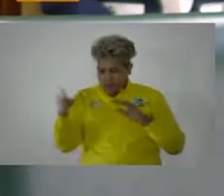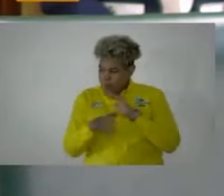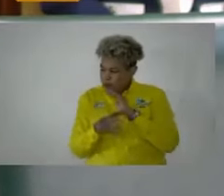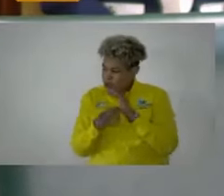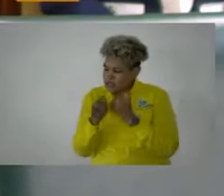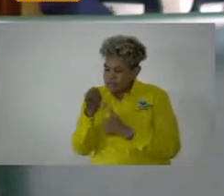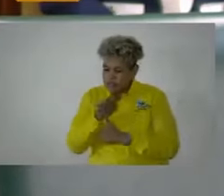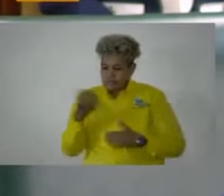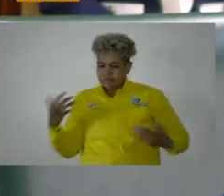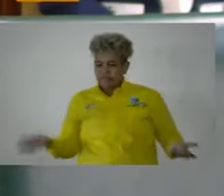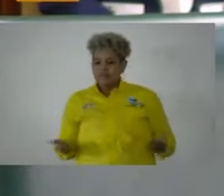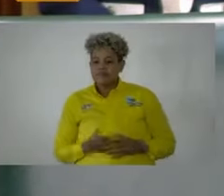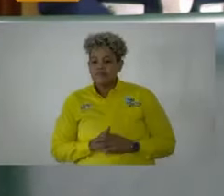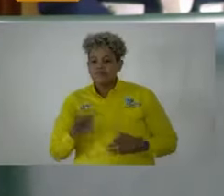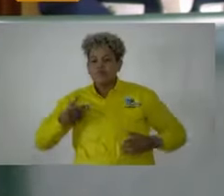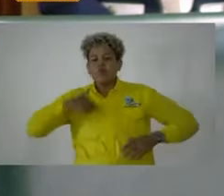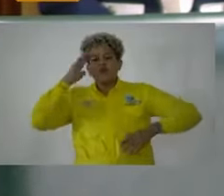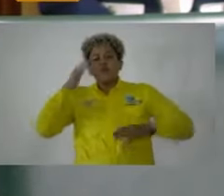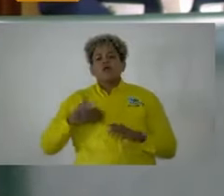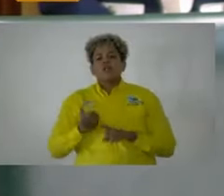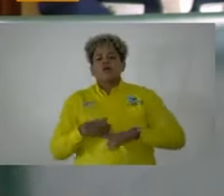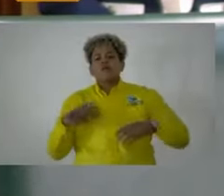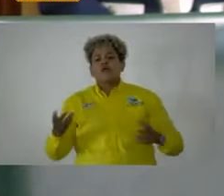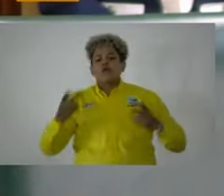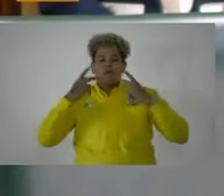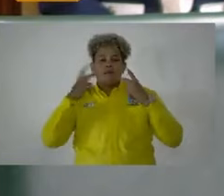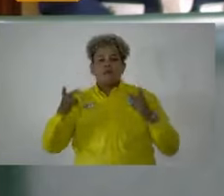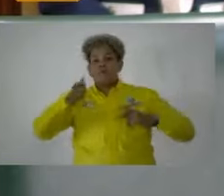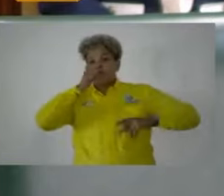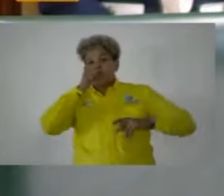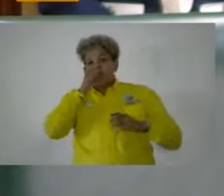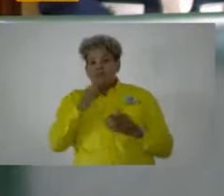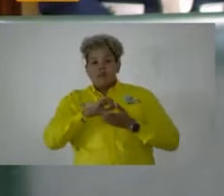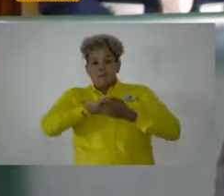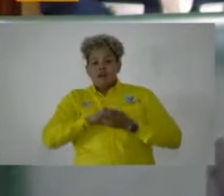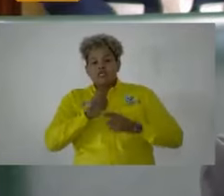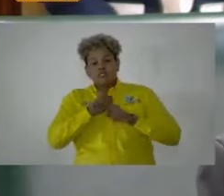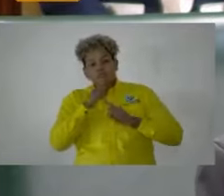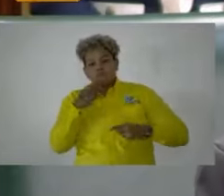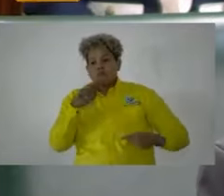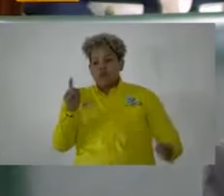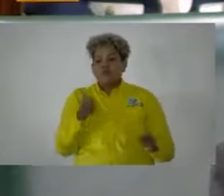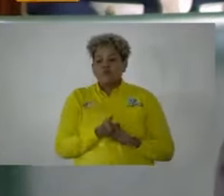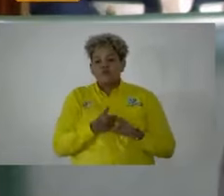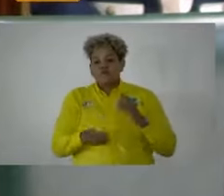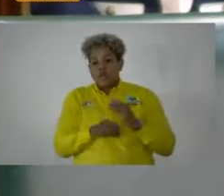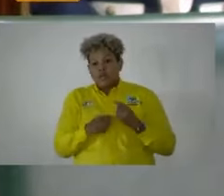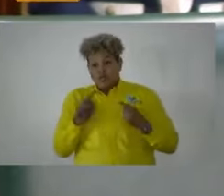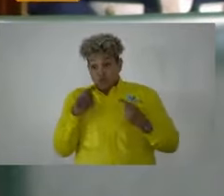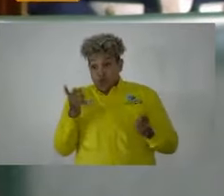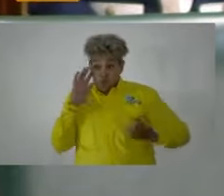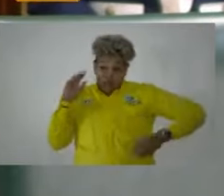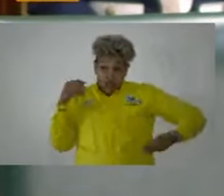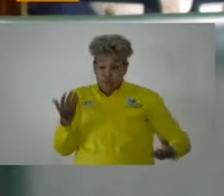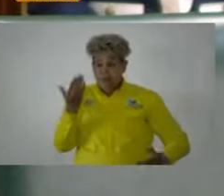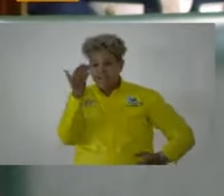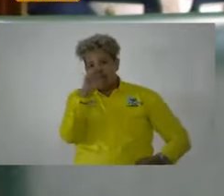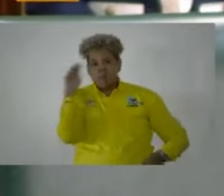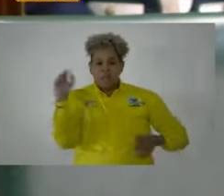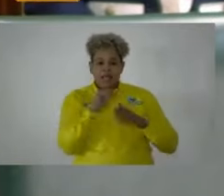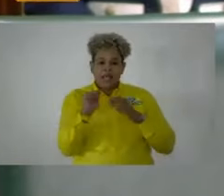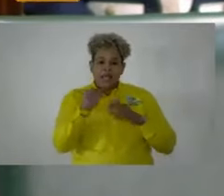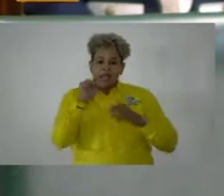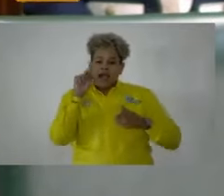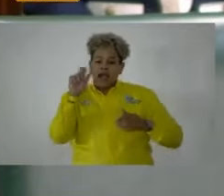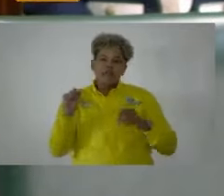priorities. We welcome the public-private partnership that was announced, that is, we're told, will supply 15 million gallons